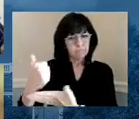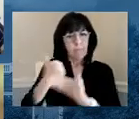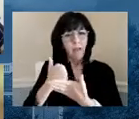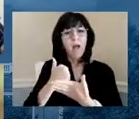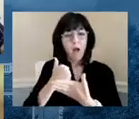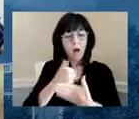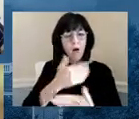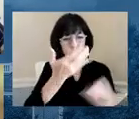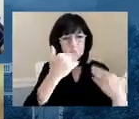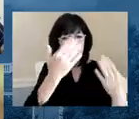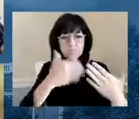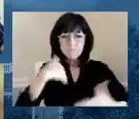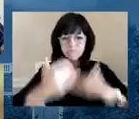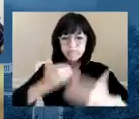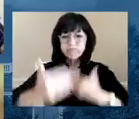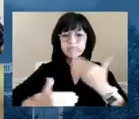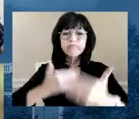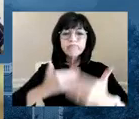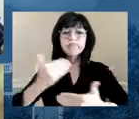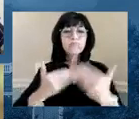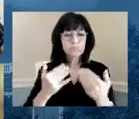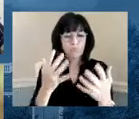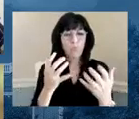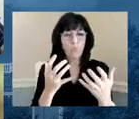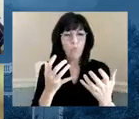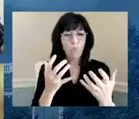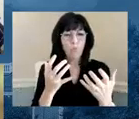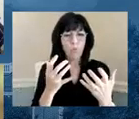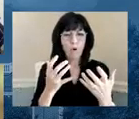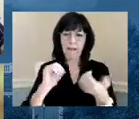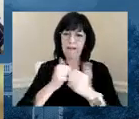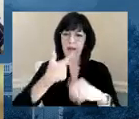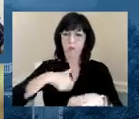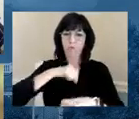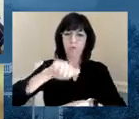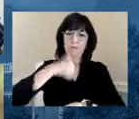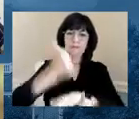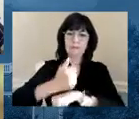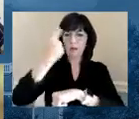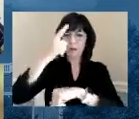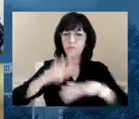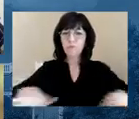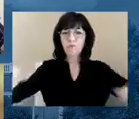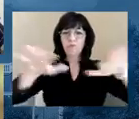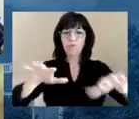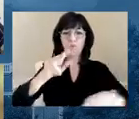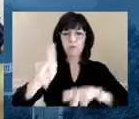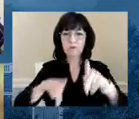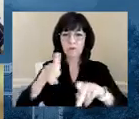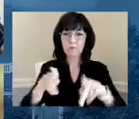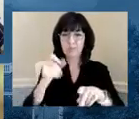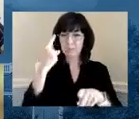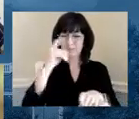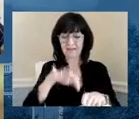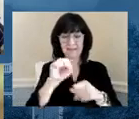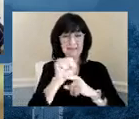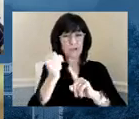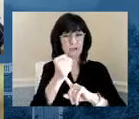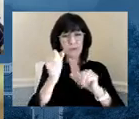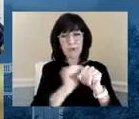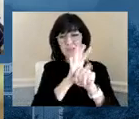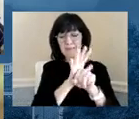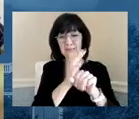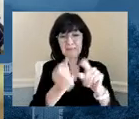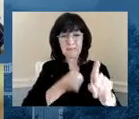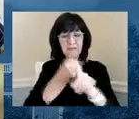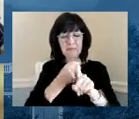you. Yeah, it's a really good way, Representative Bentz, of characterizing it, making the best of a very bad situation. And again,